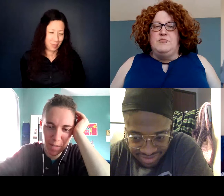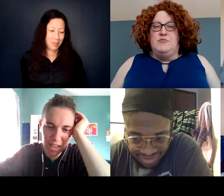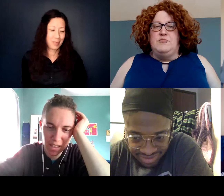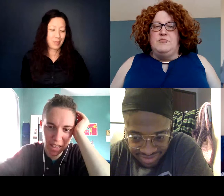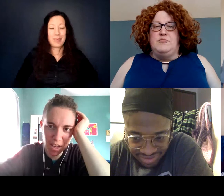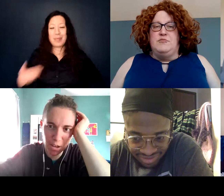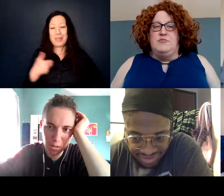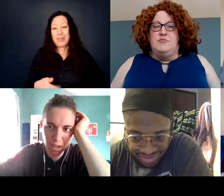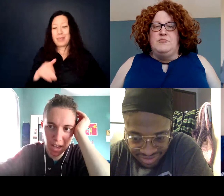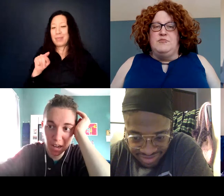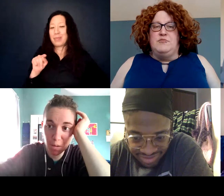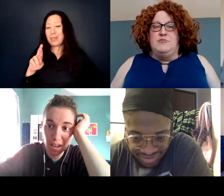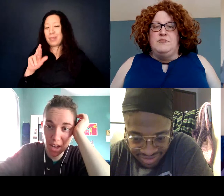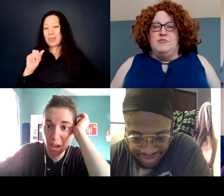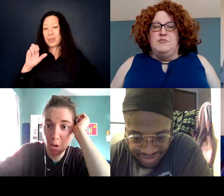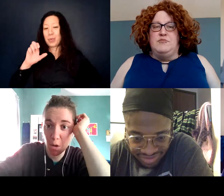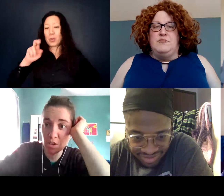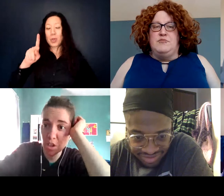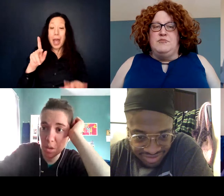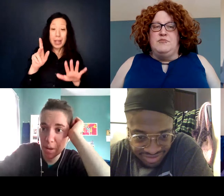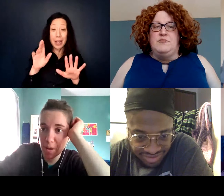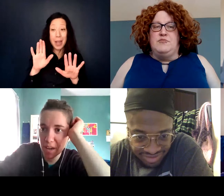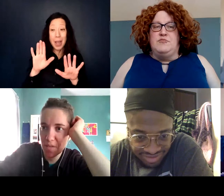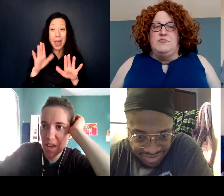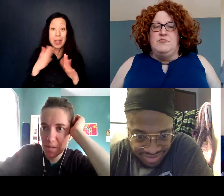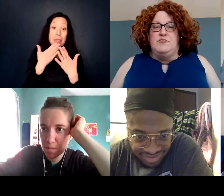This is track. Amazing. Thank you. Does anyone have any